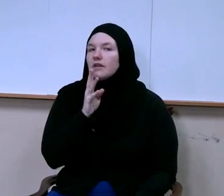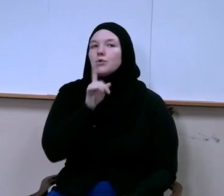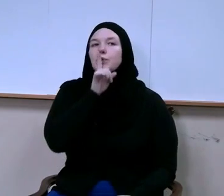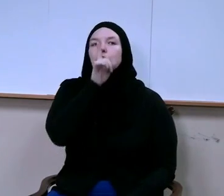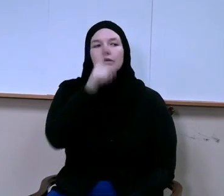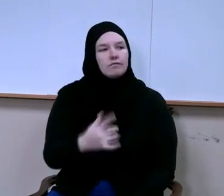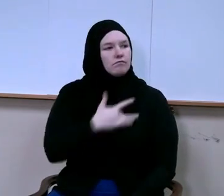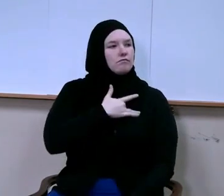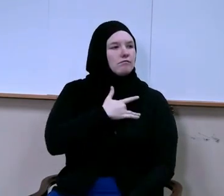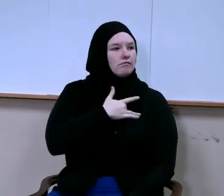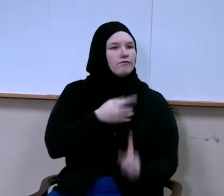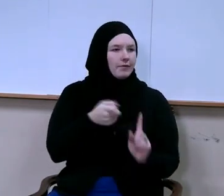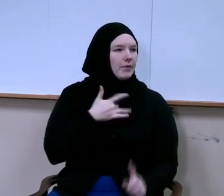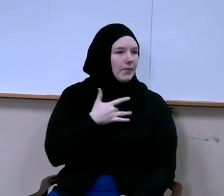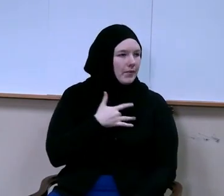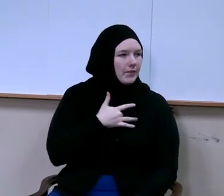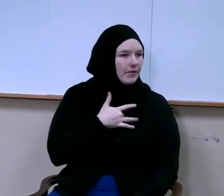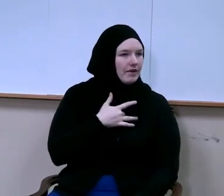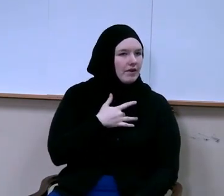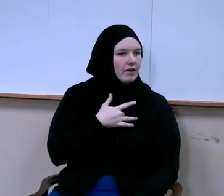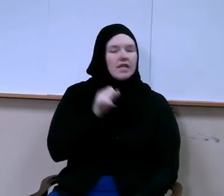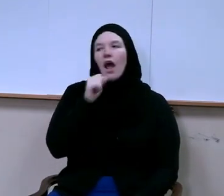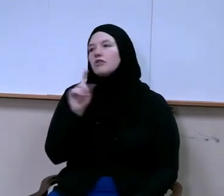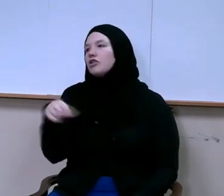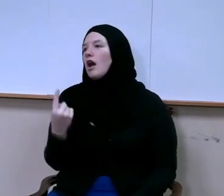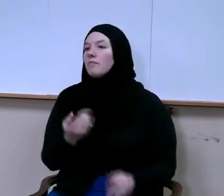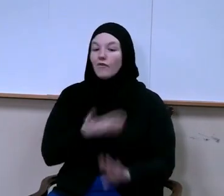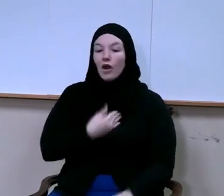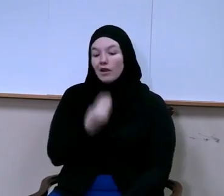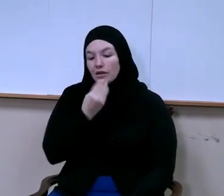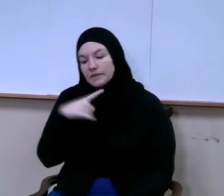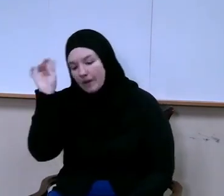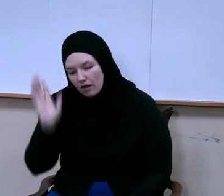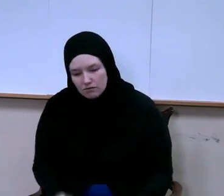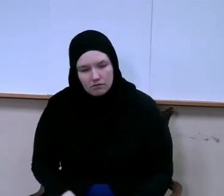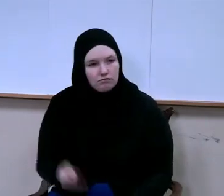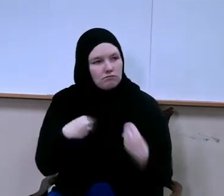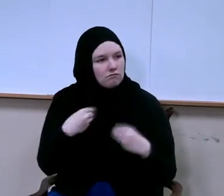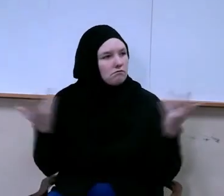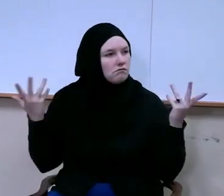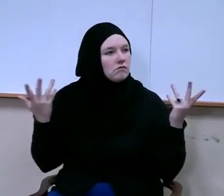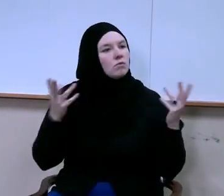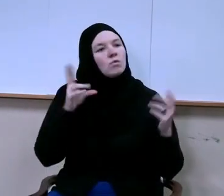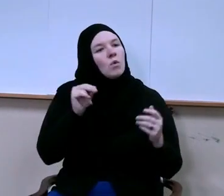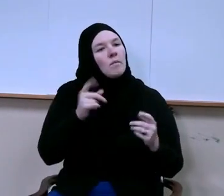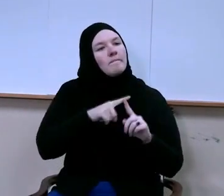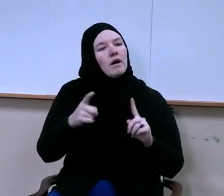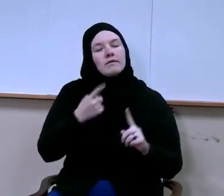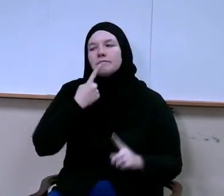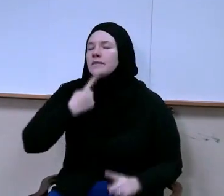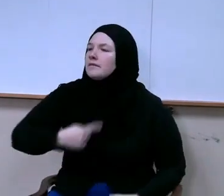reflected from the heart, from the love of your heart, when you mention Allah and you mean